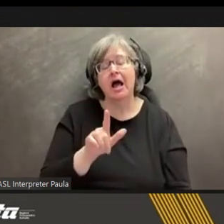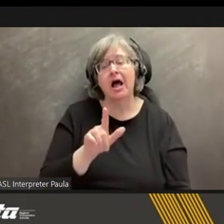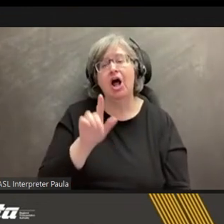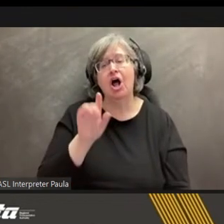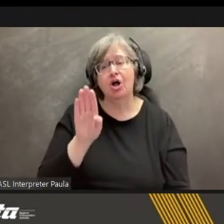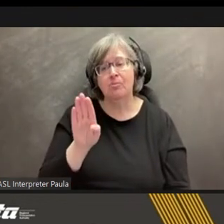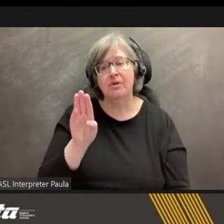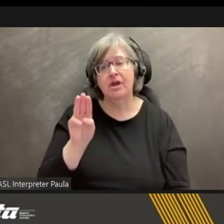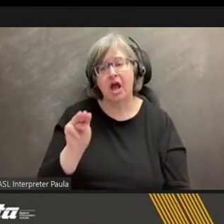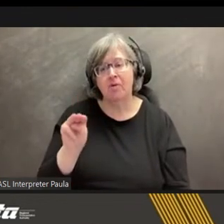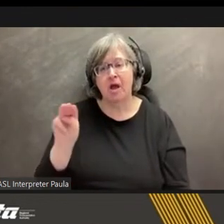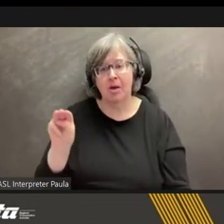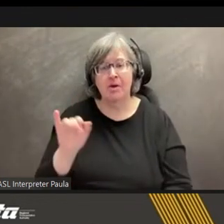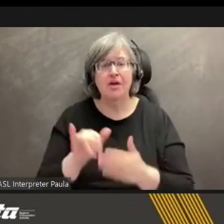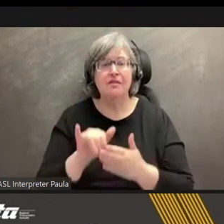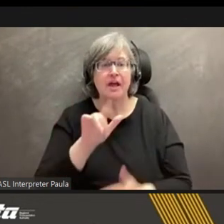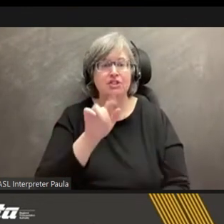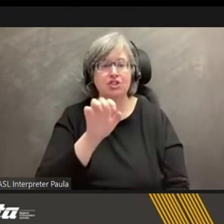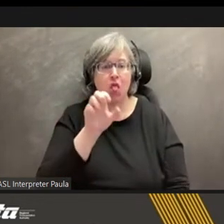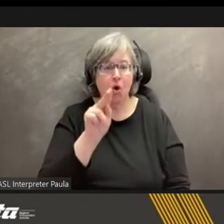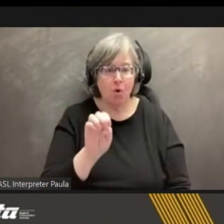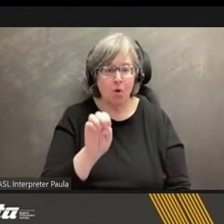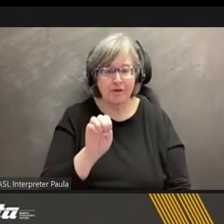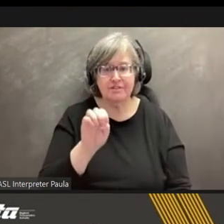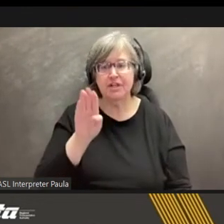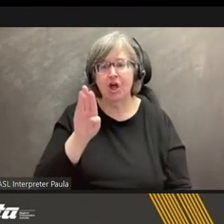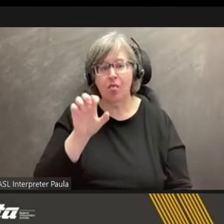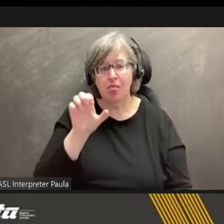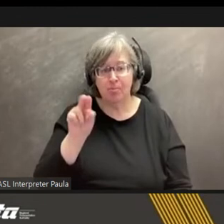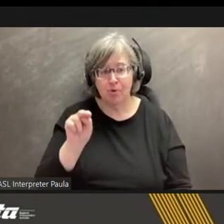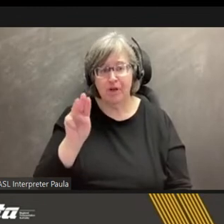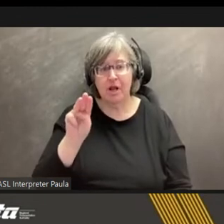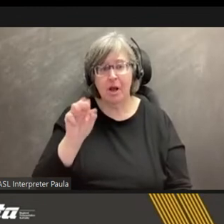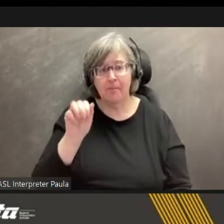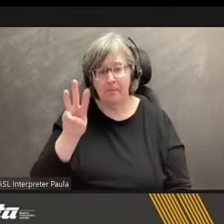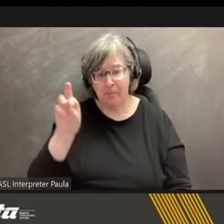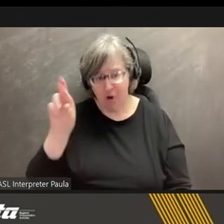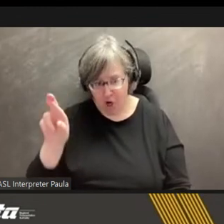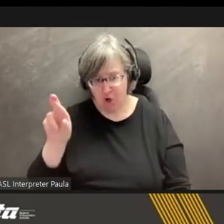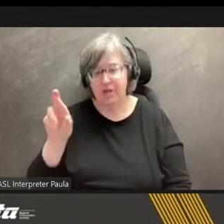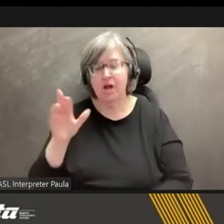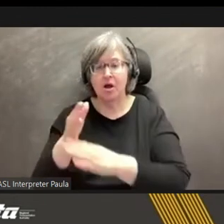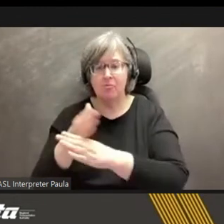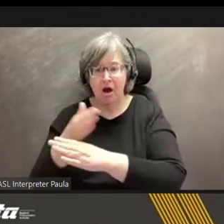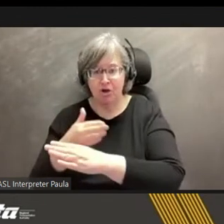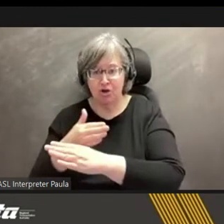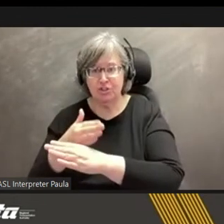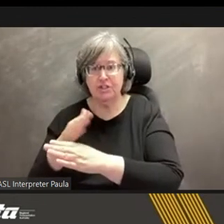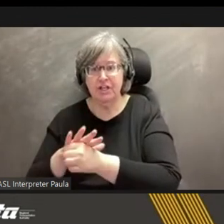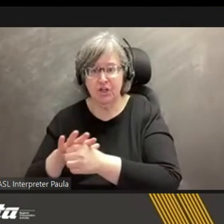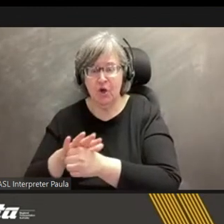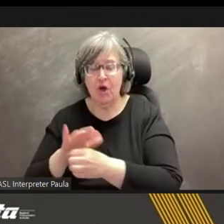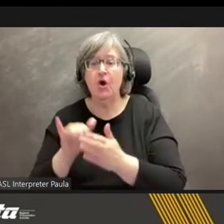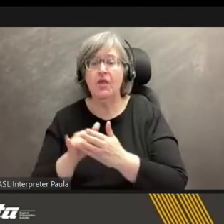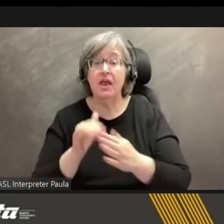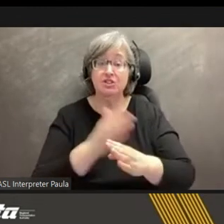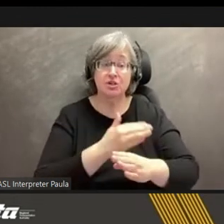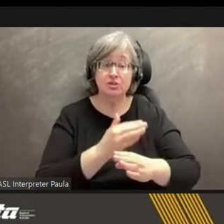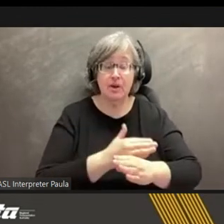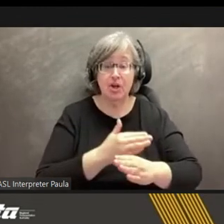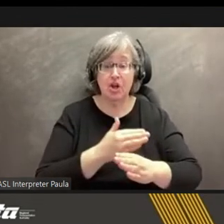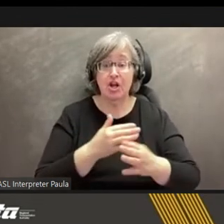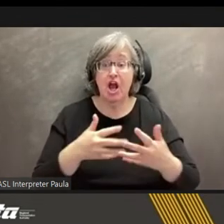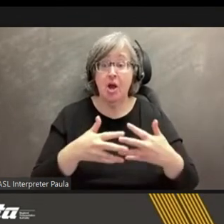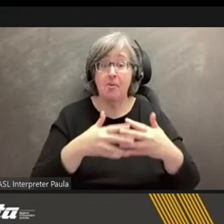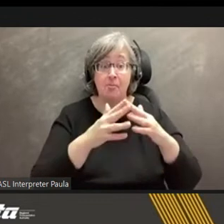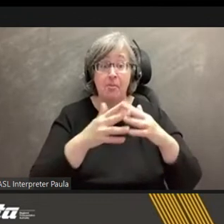Mawr Modernization area. So that includes the modernization and rebuild of the four stations,